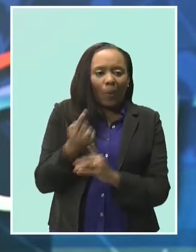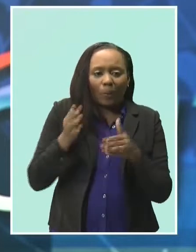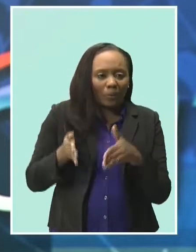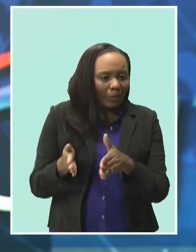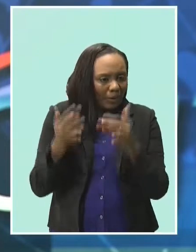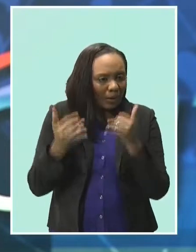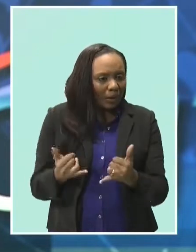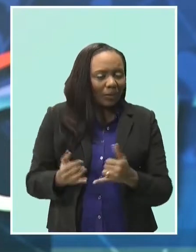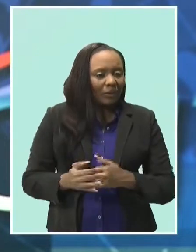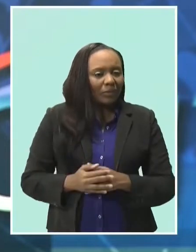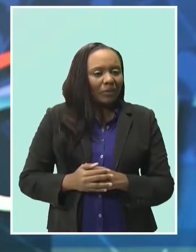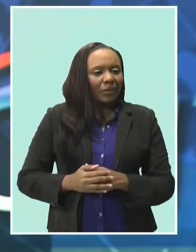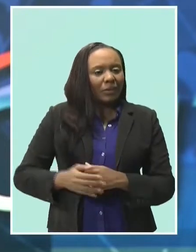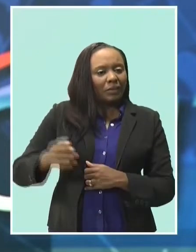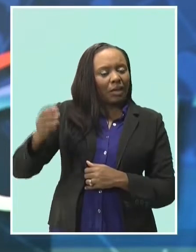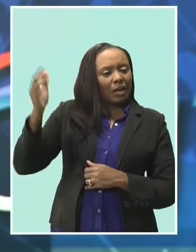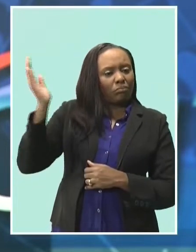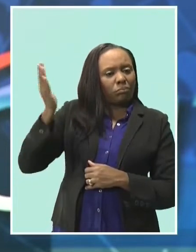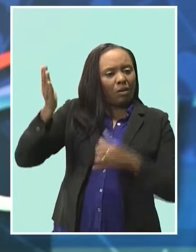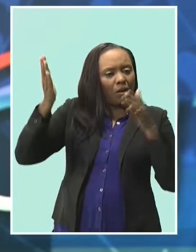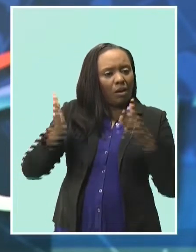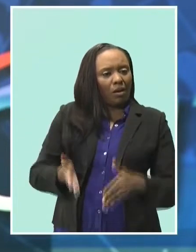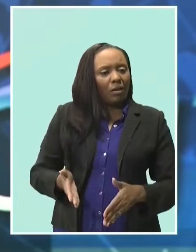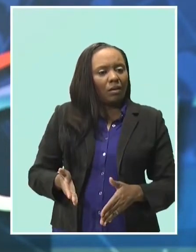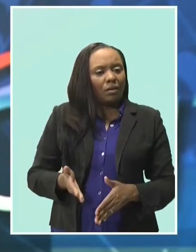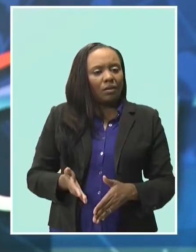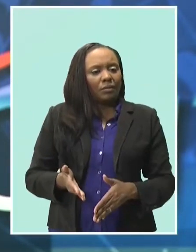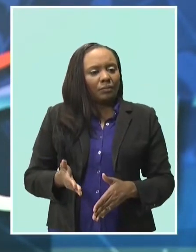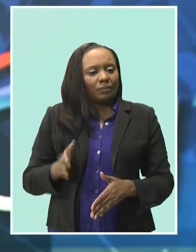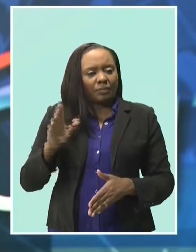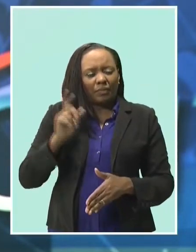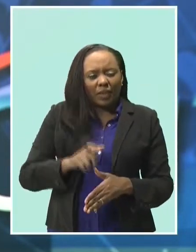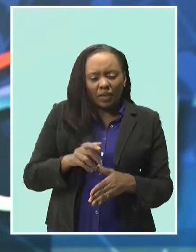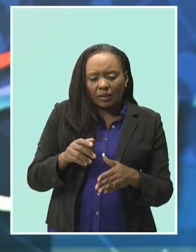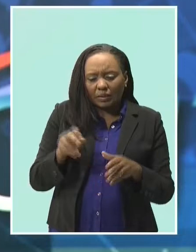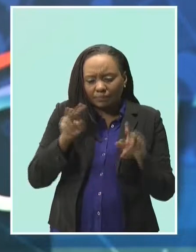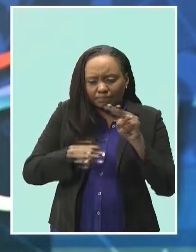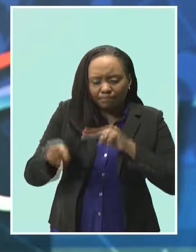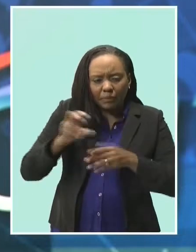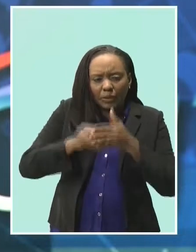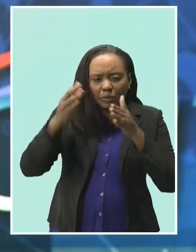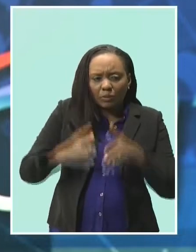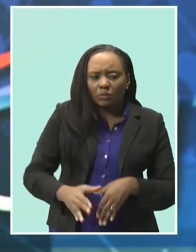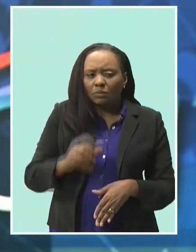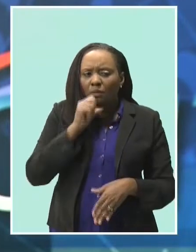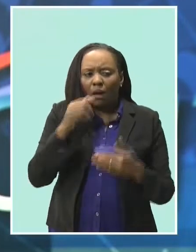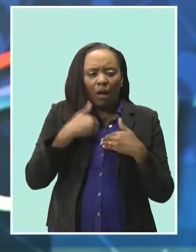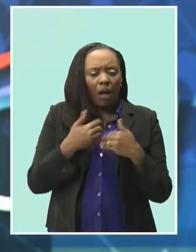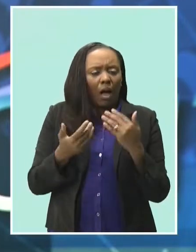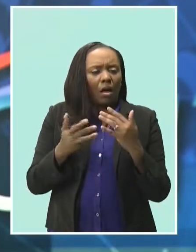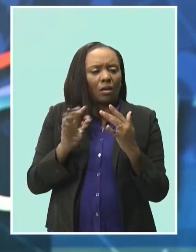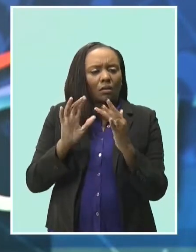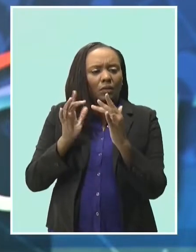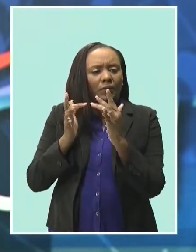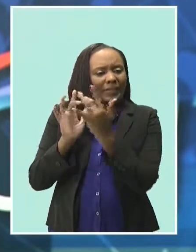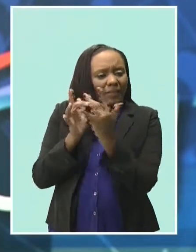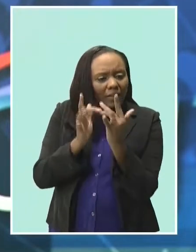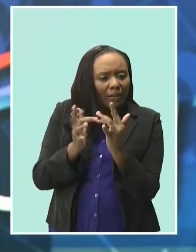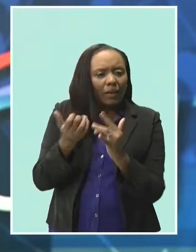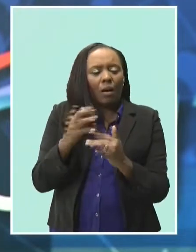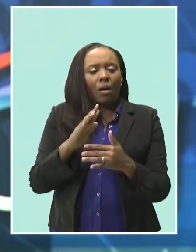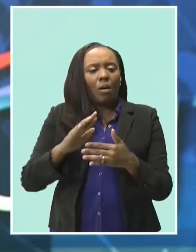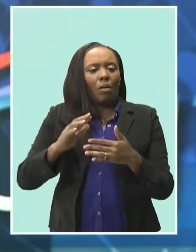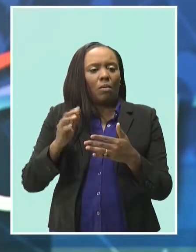possibility at this time. Mr. Drake says tutors have been asked to take note of those students who may not have access to either devices or